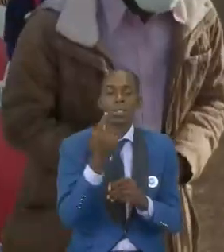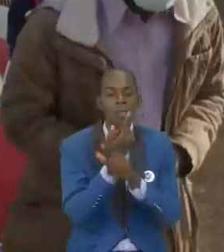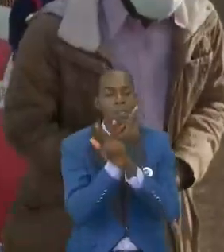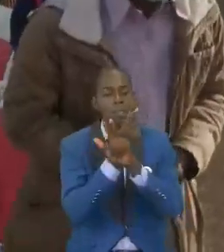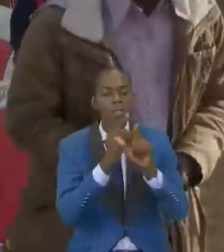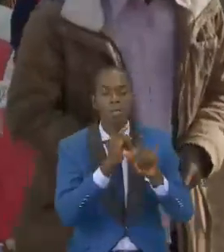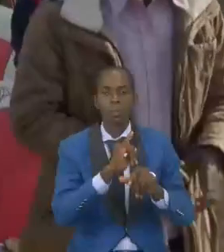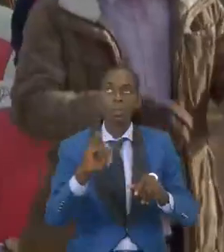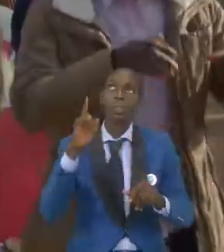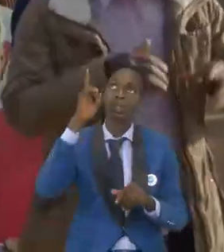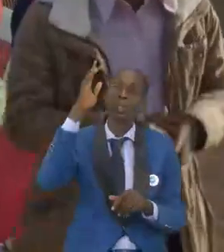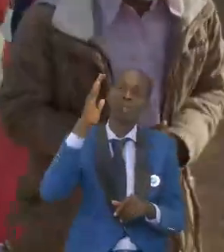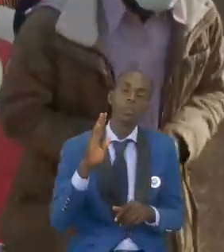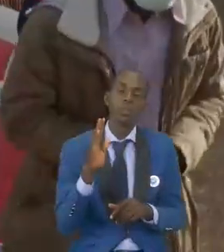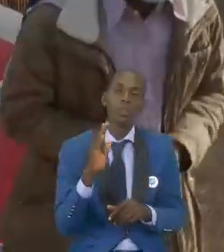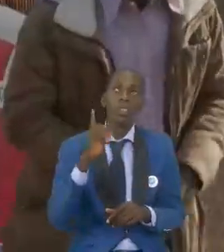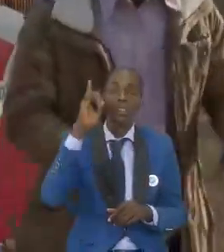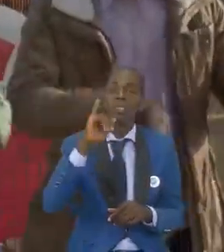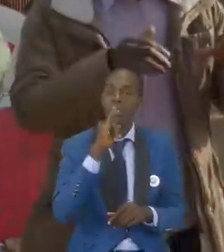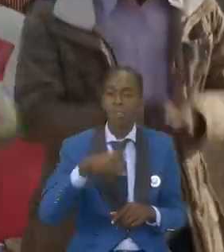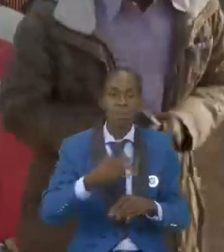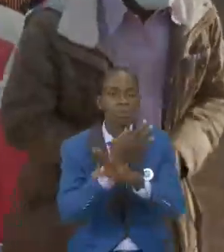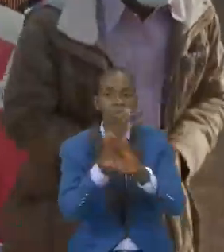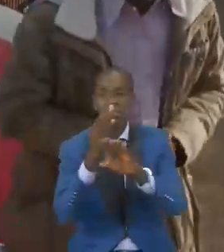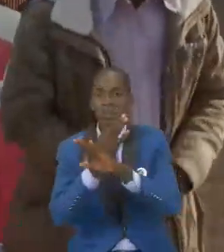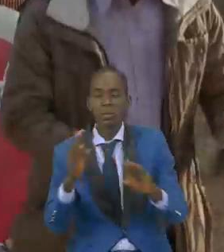God. He's still liberating people today.